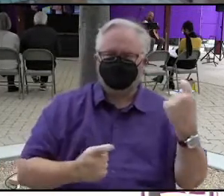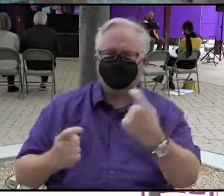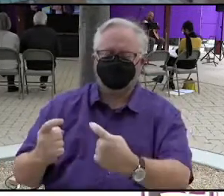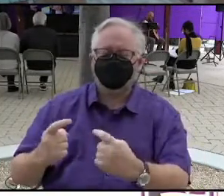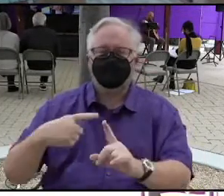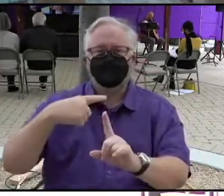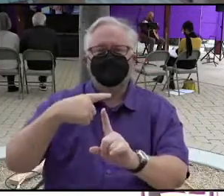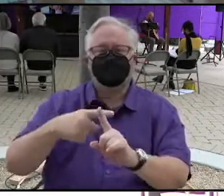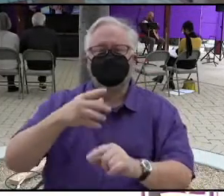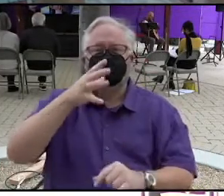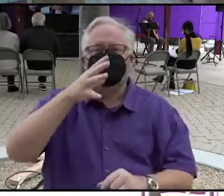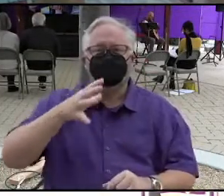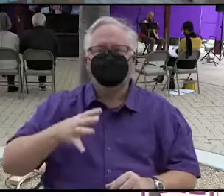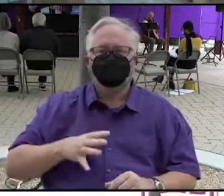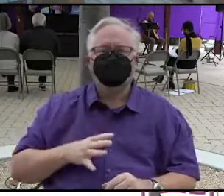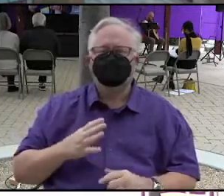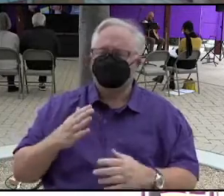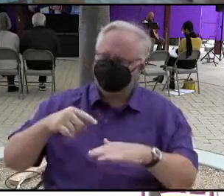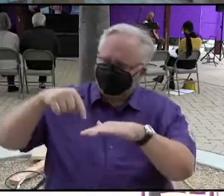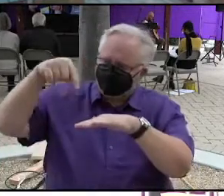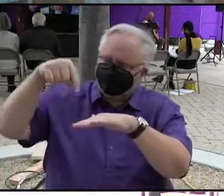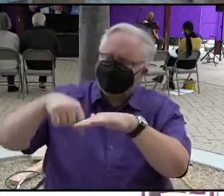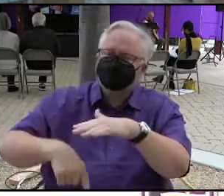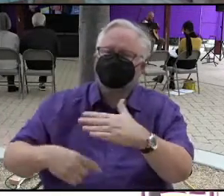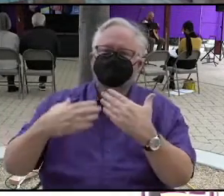with her deep gratitude.